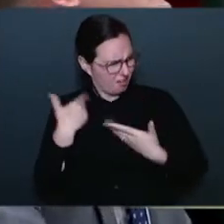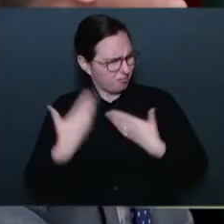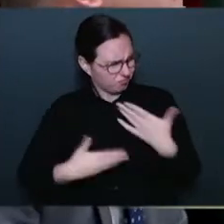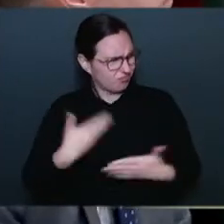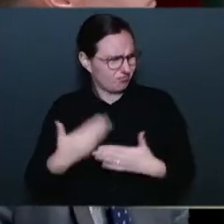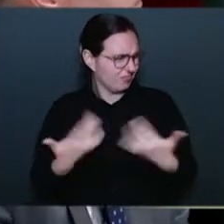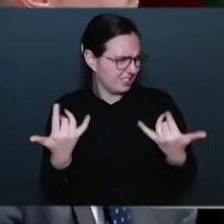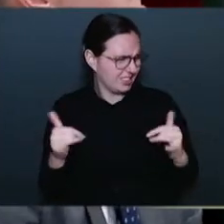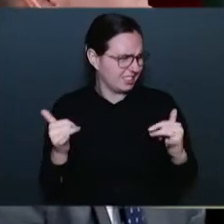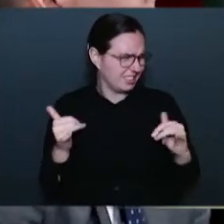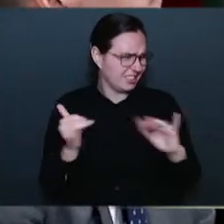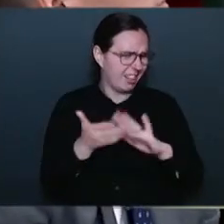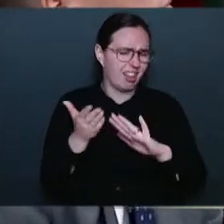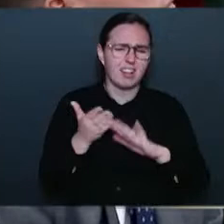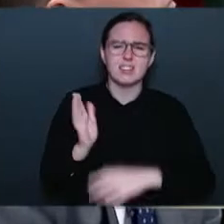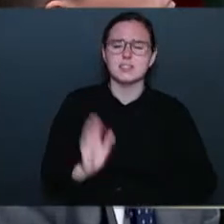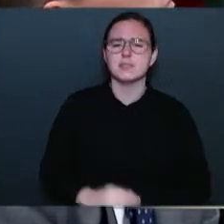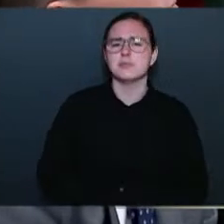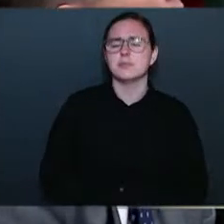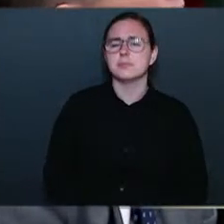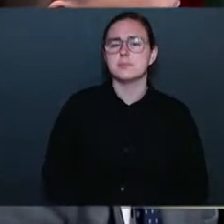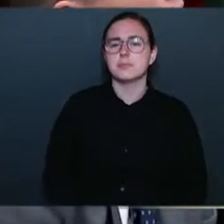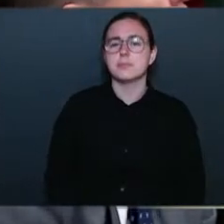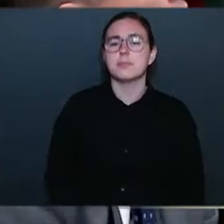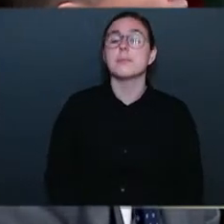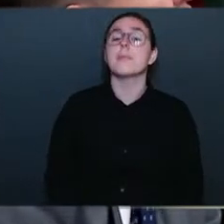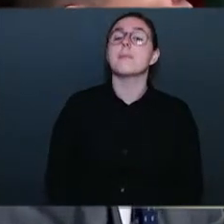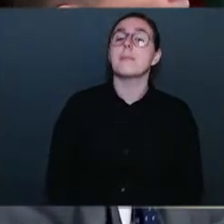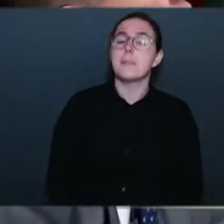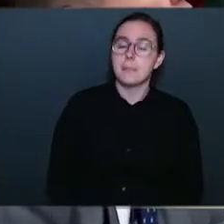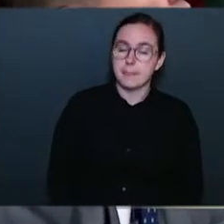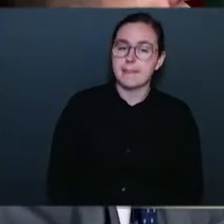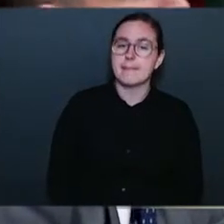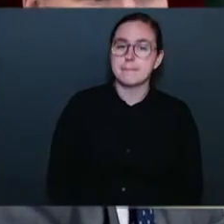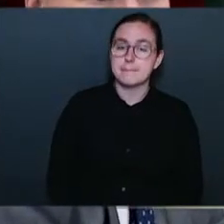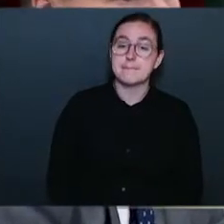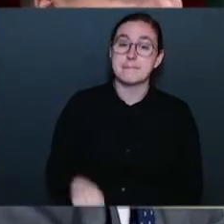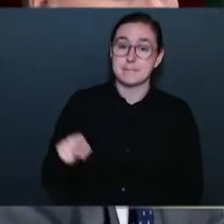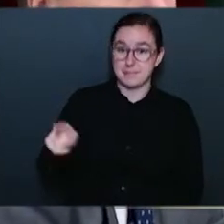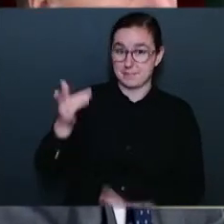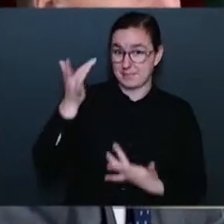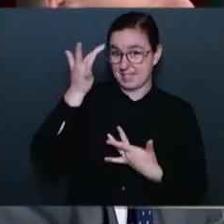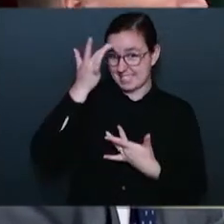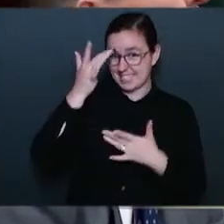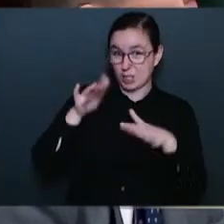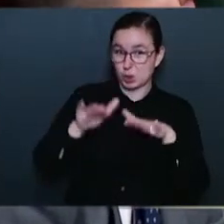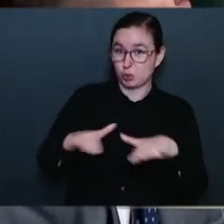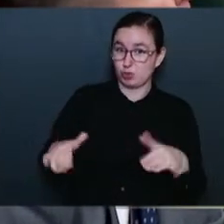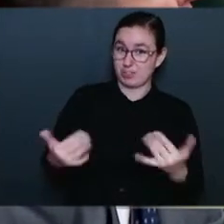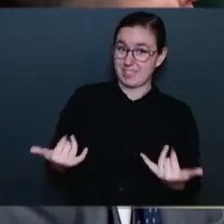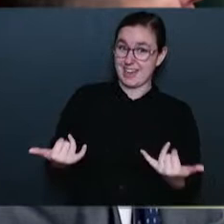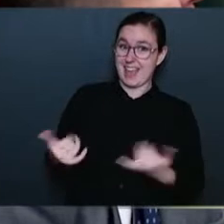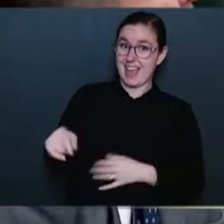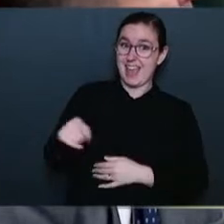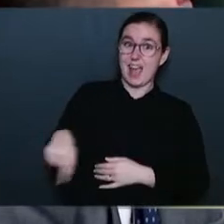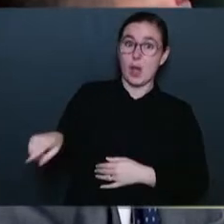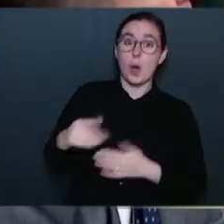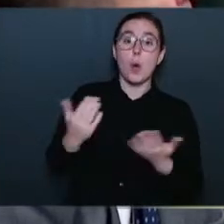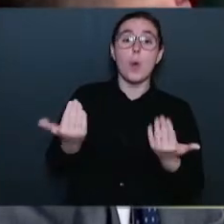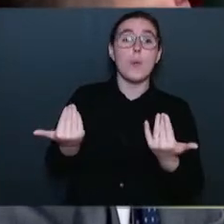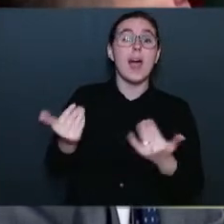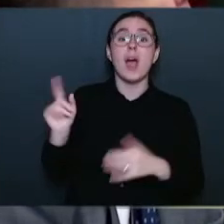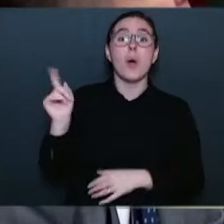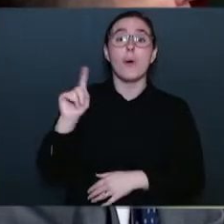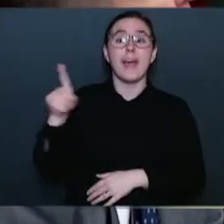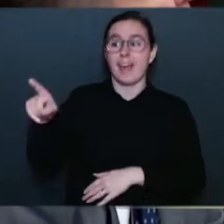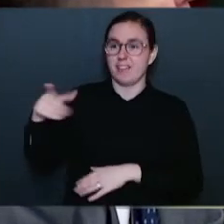thank you Hunter Premier sick children are waiting for health care in a trailer outside of their Hospital shame Mr Speaker the Health Care system is in